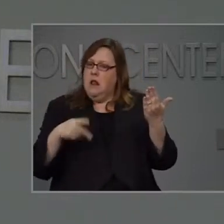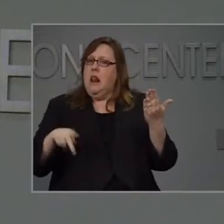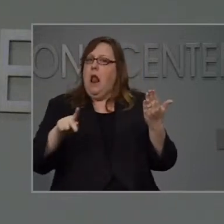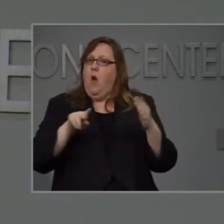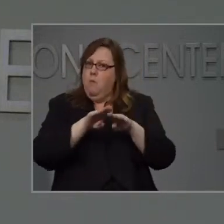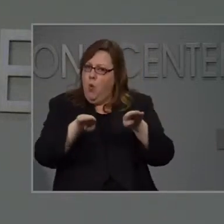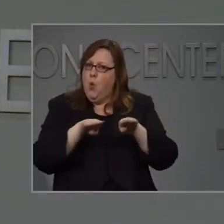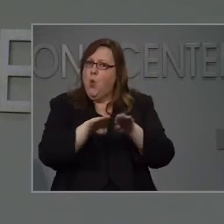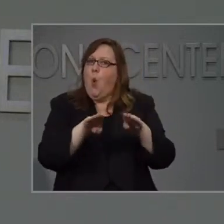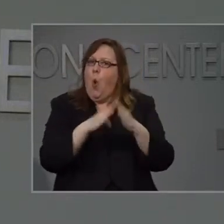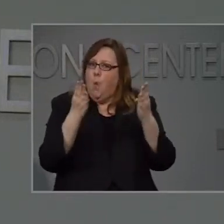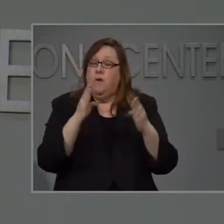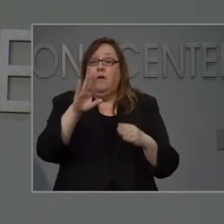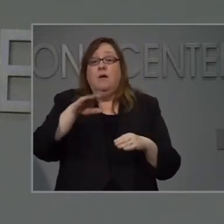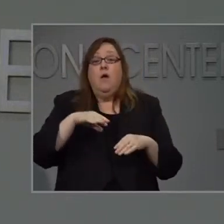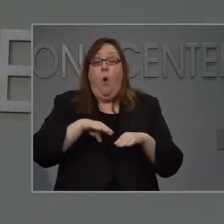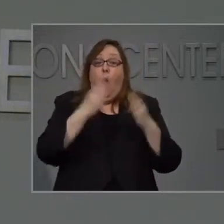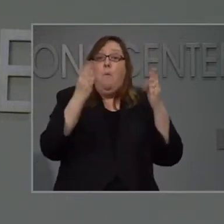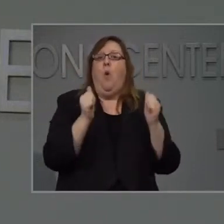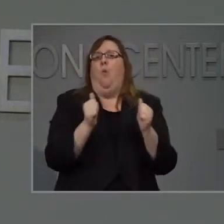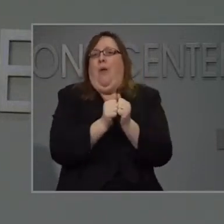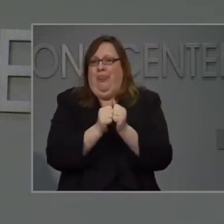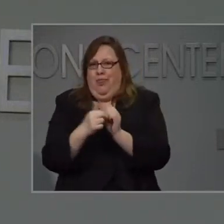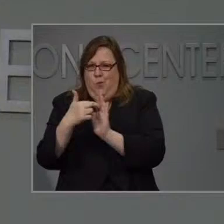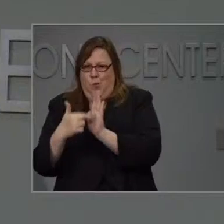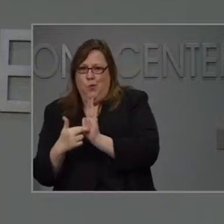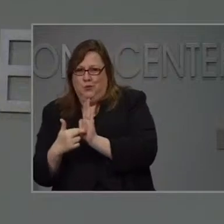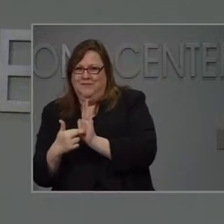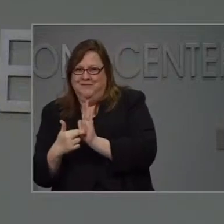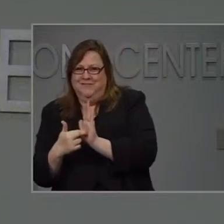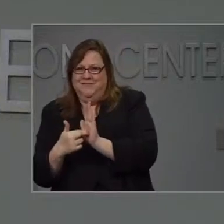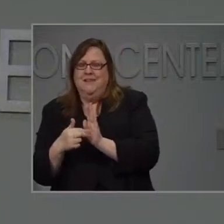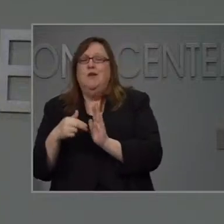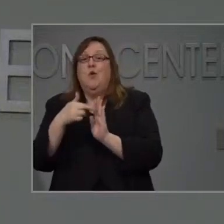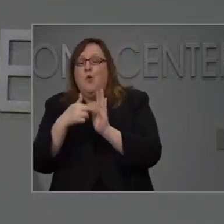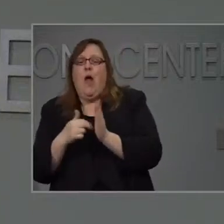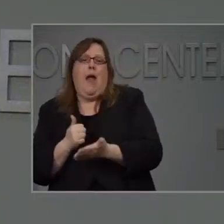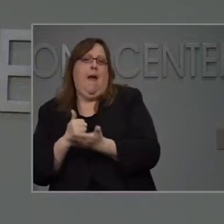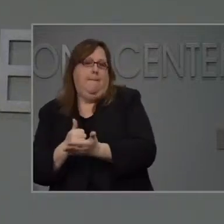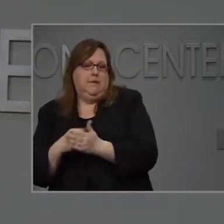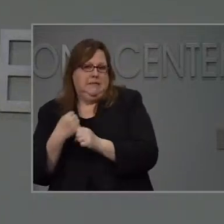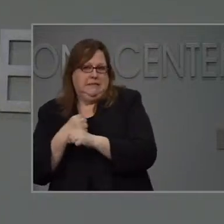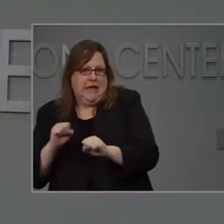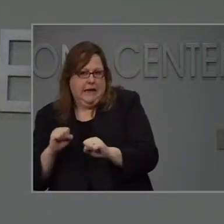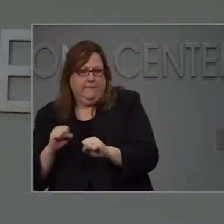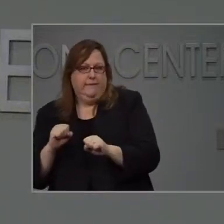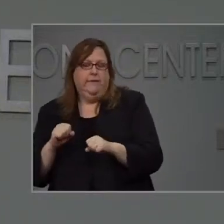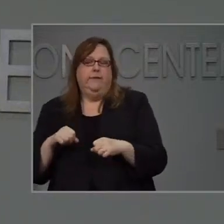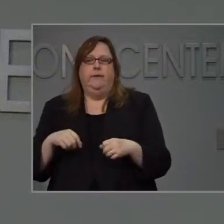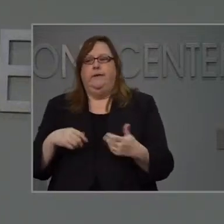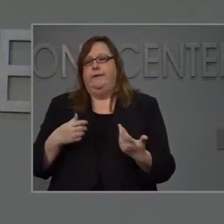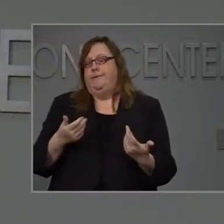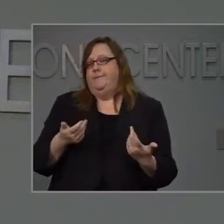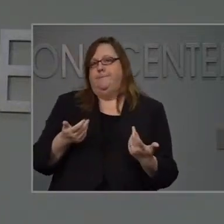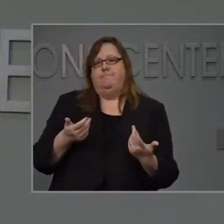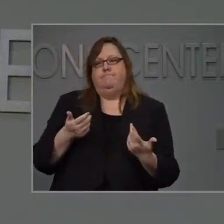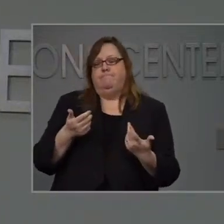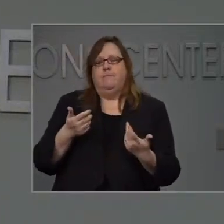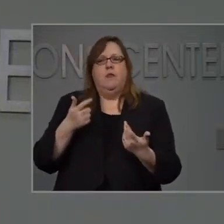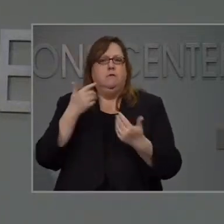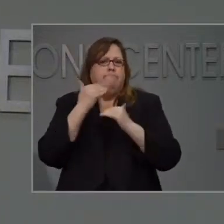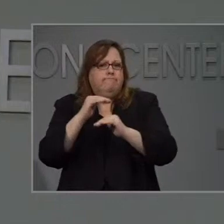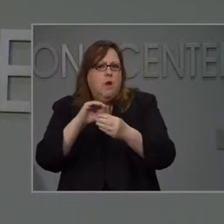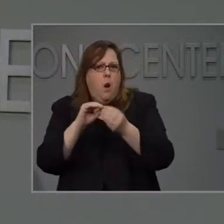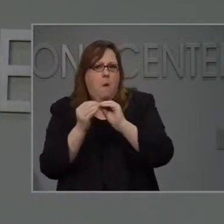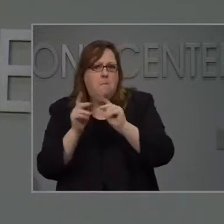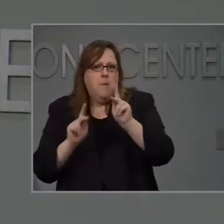will be some guidance on how to do that in the safest way possible in terms of restricting the number of people who will be